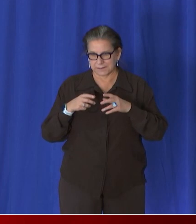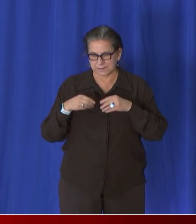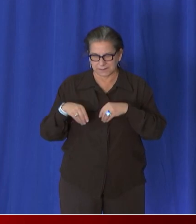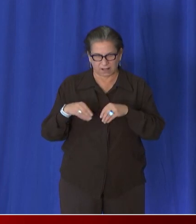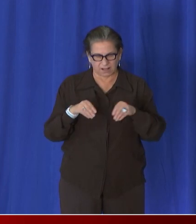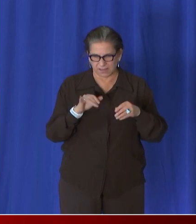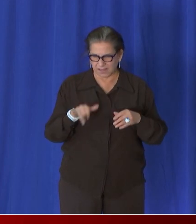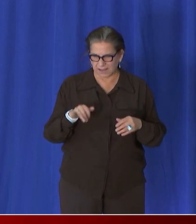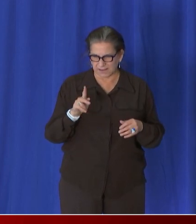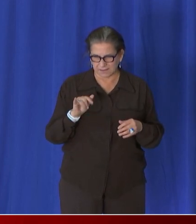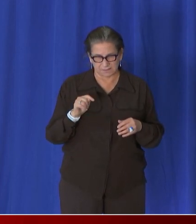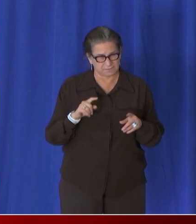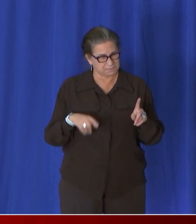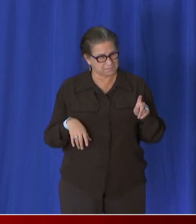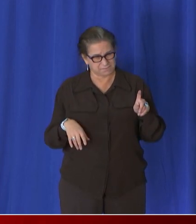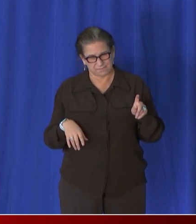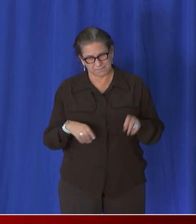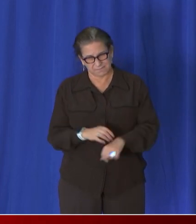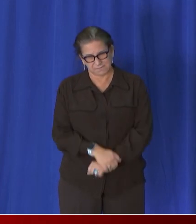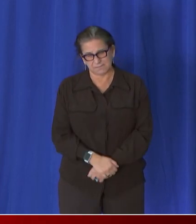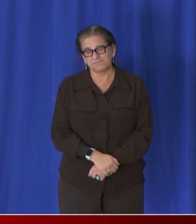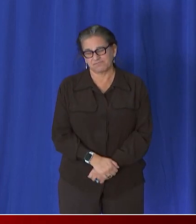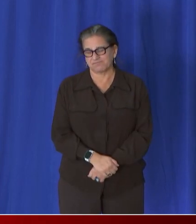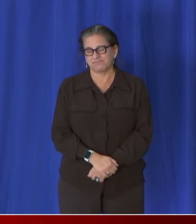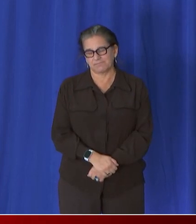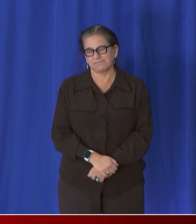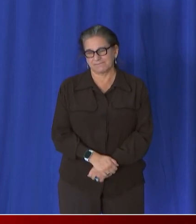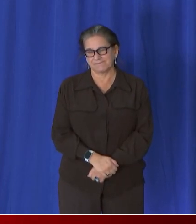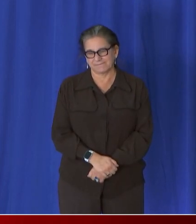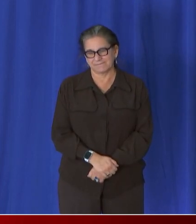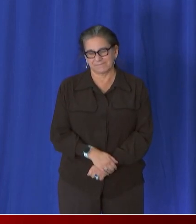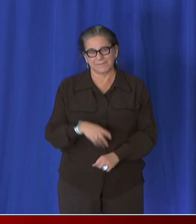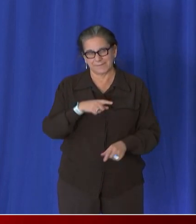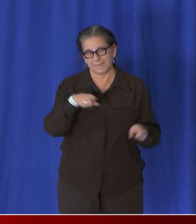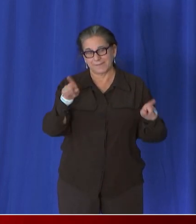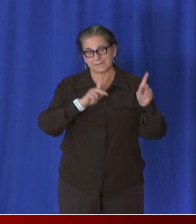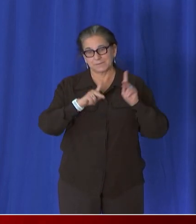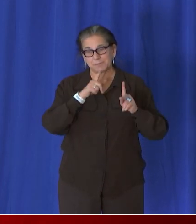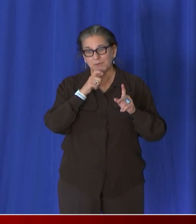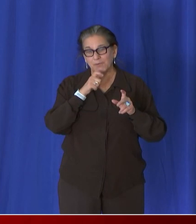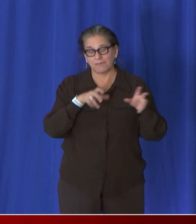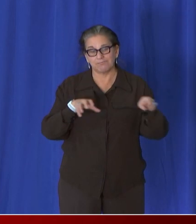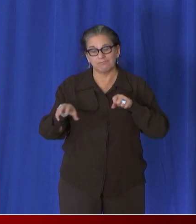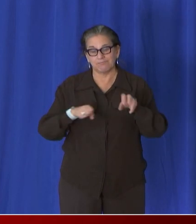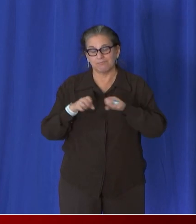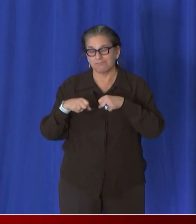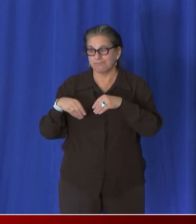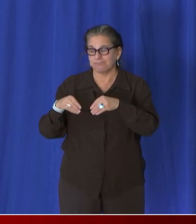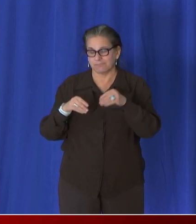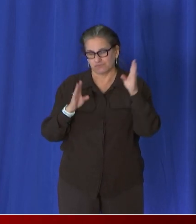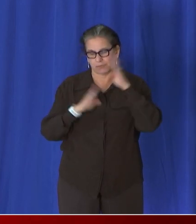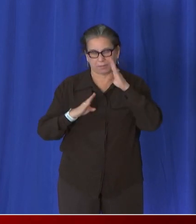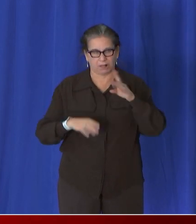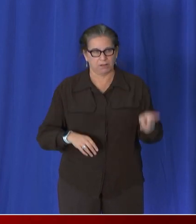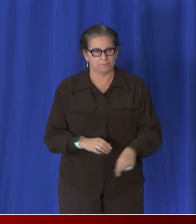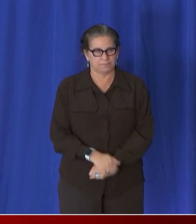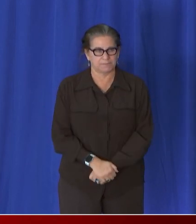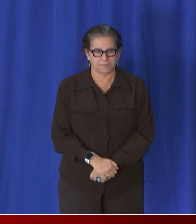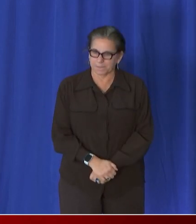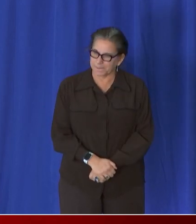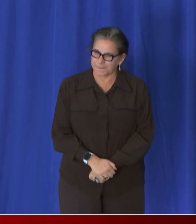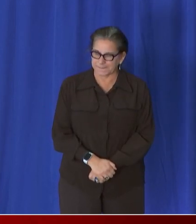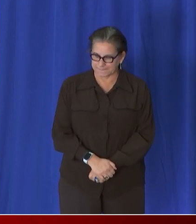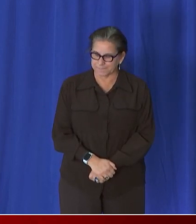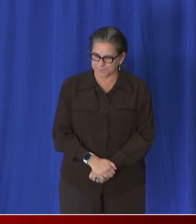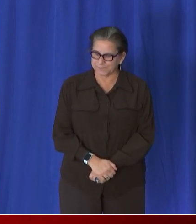declare, and I'll make sure that that's in place as well. But let's face it, I think the vast majority of people